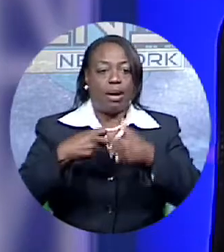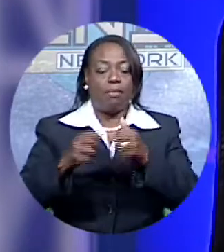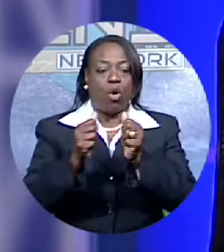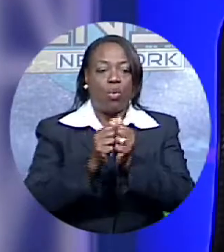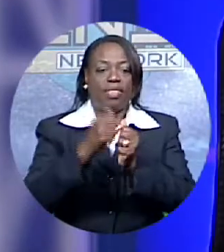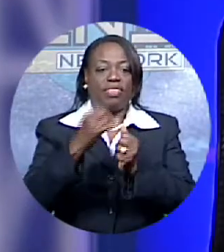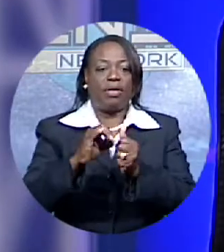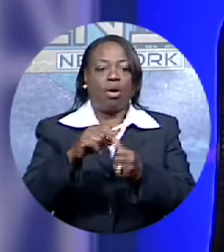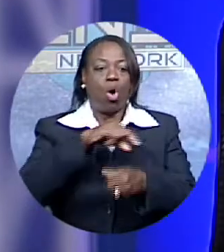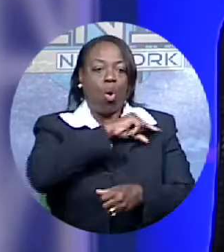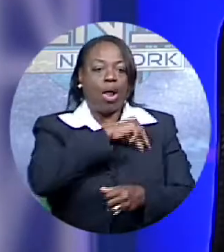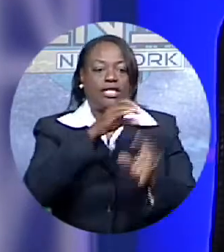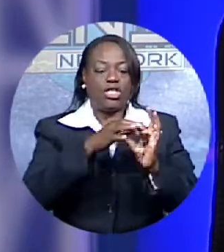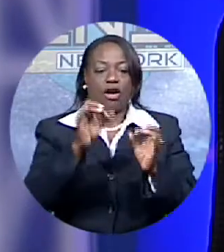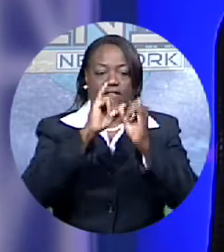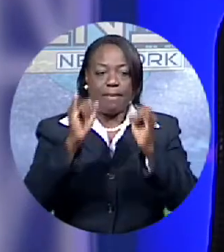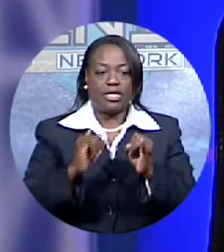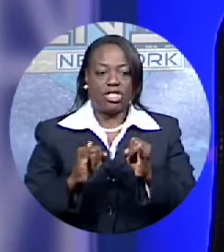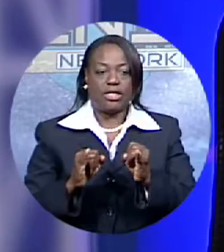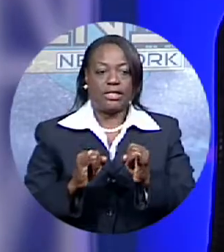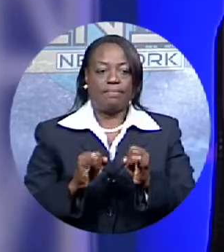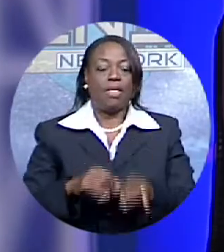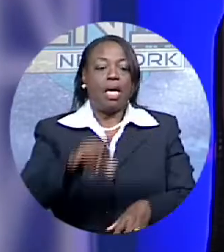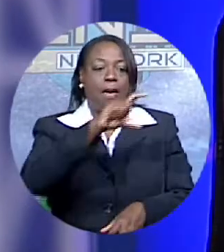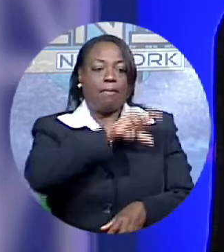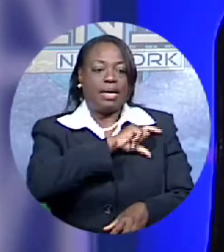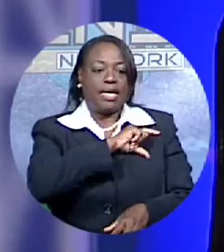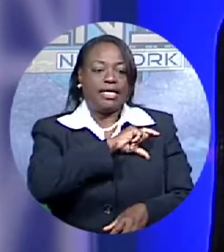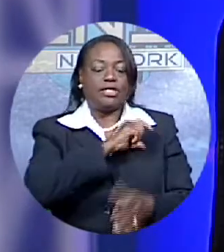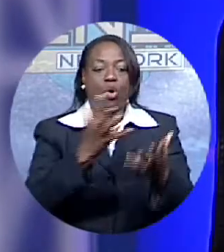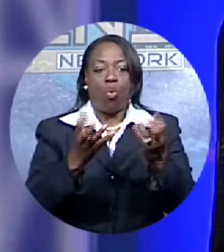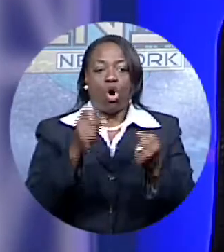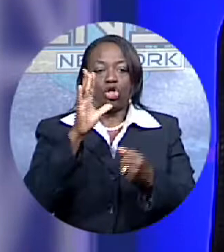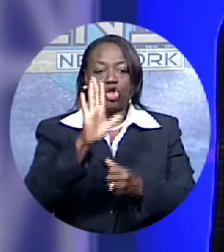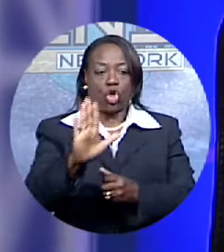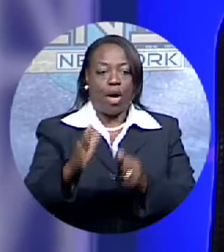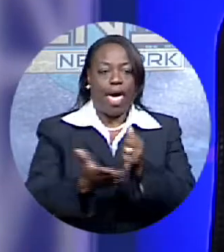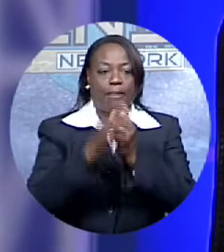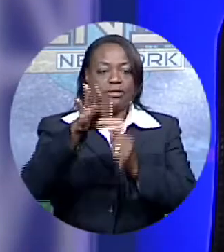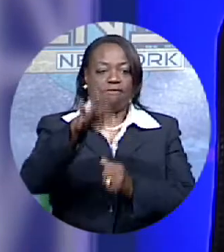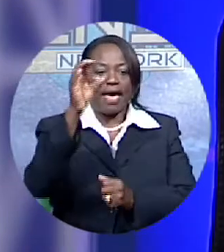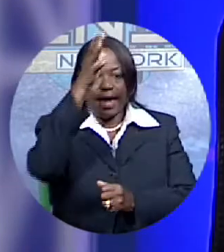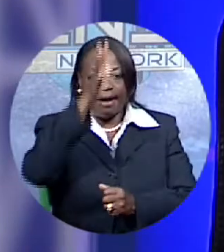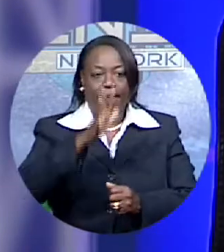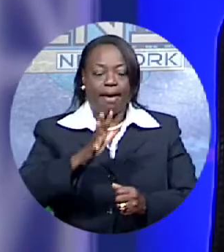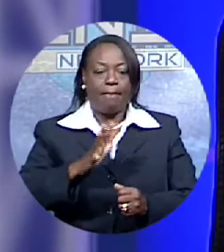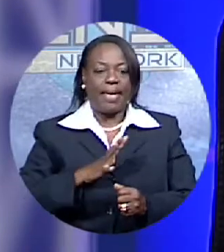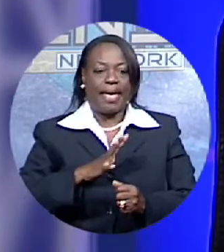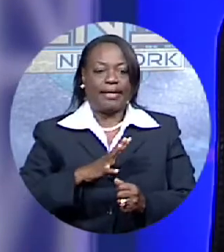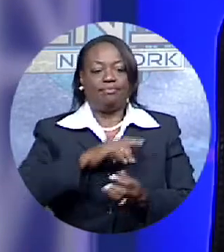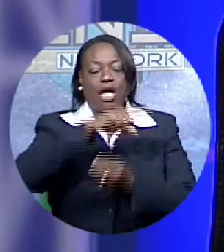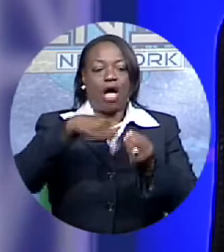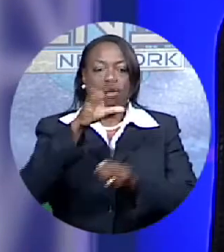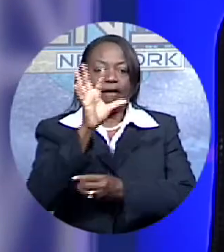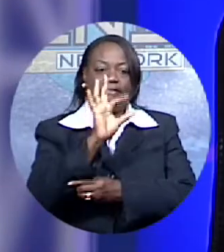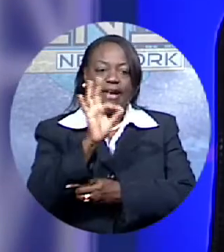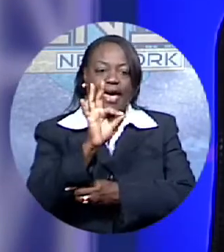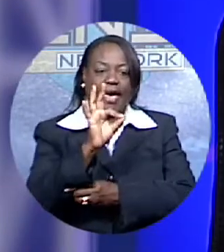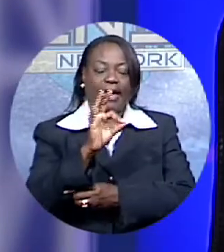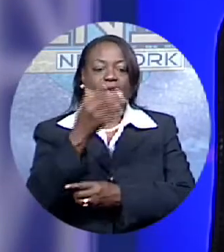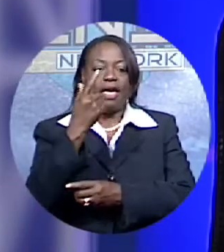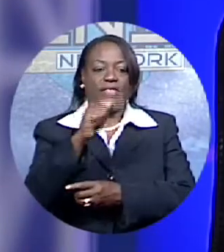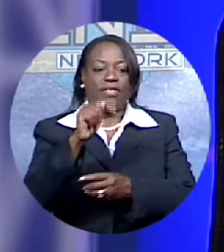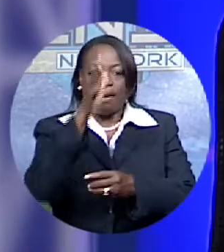Police need your help locating a man responsible for a stabbing incident that occurred last night. According to reports, around 9:30 p.m., the victim was